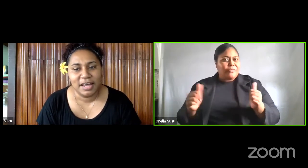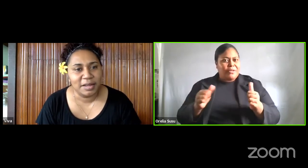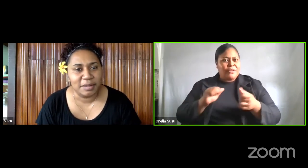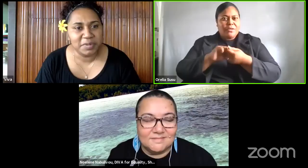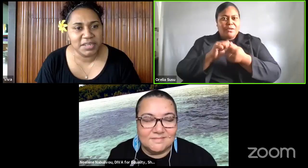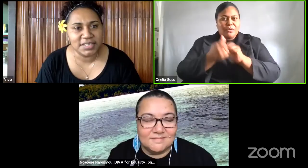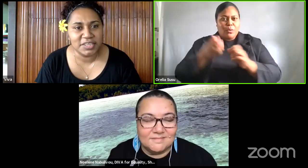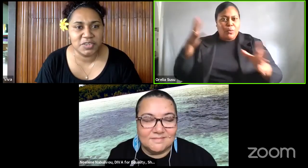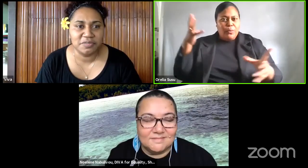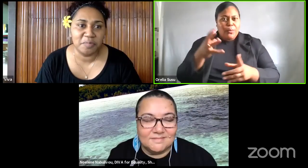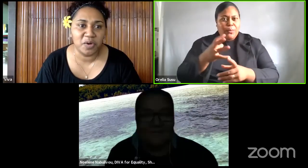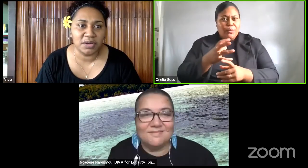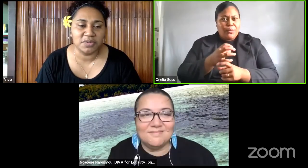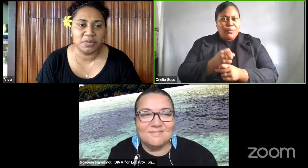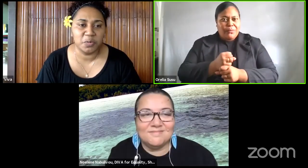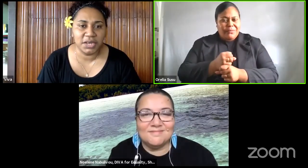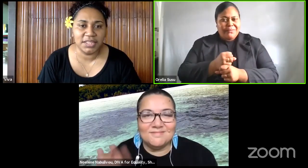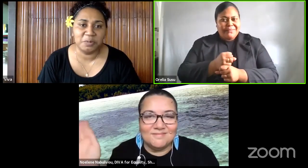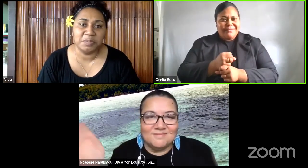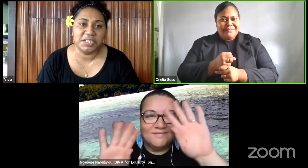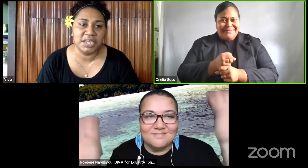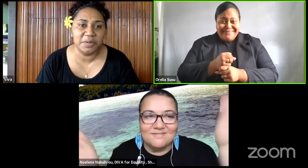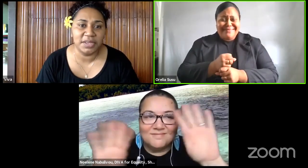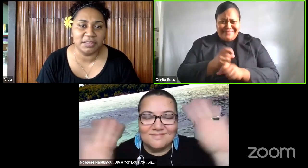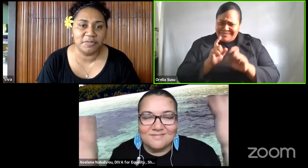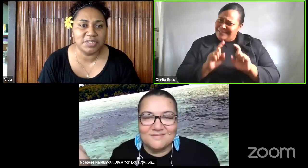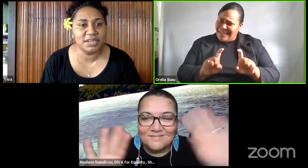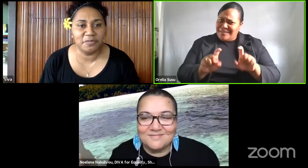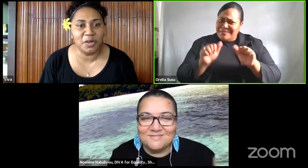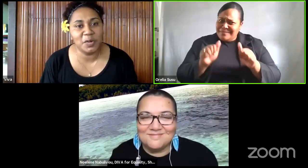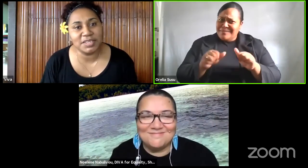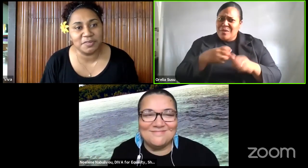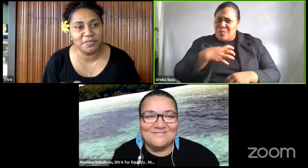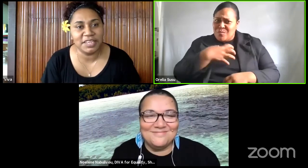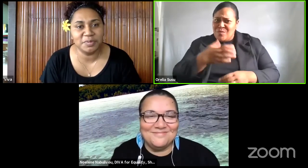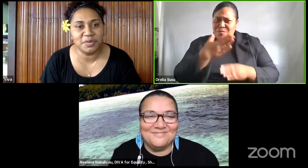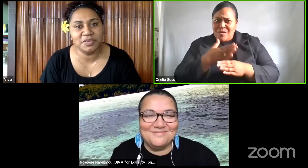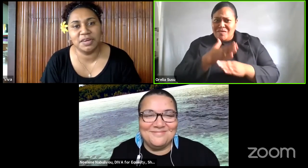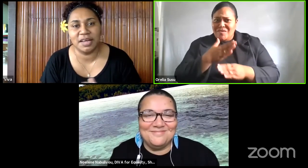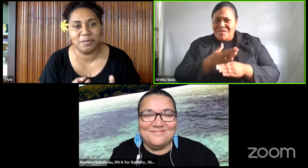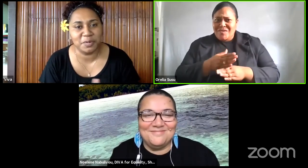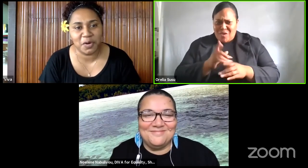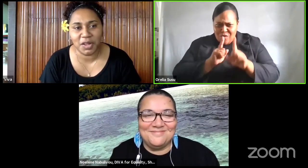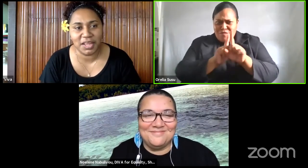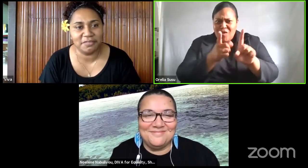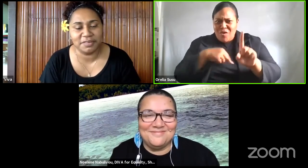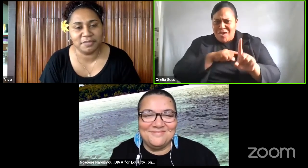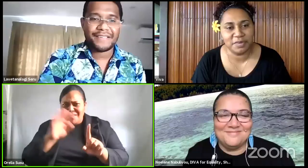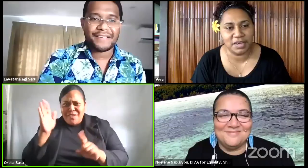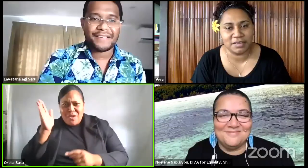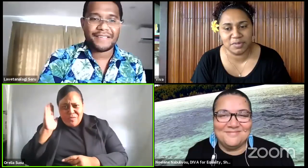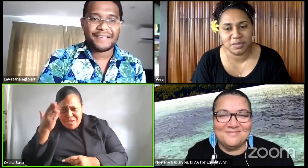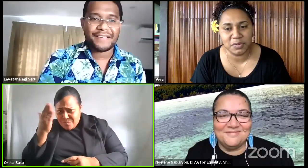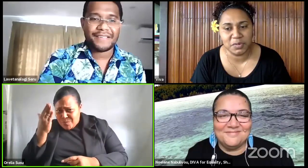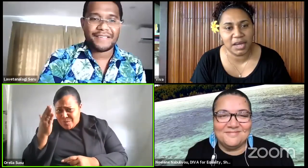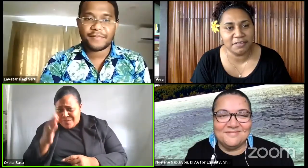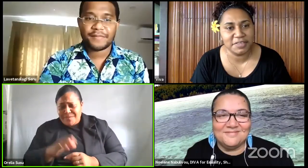please stay tuned for more work that we'll be sharing. Follow us on Facebook. We'll all have a